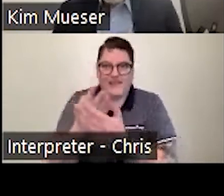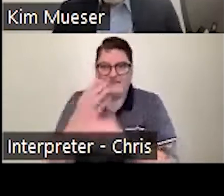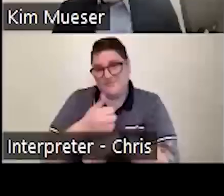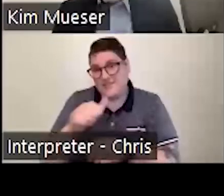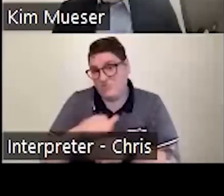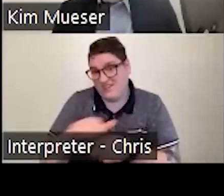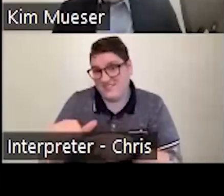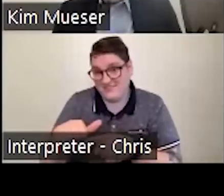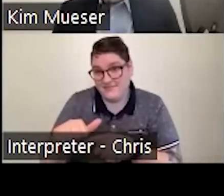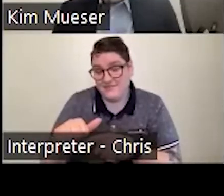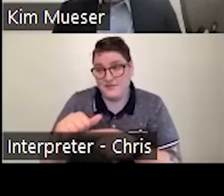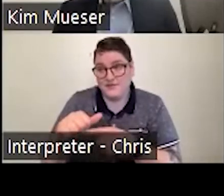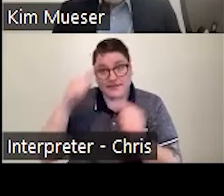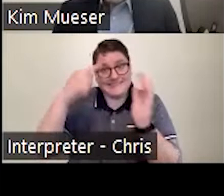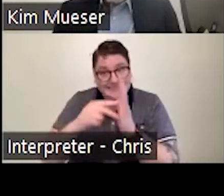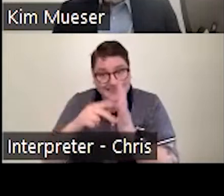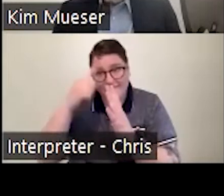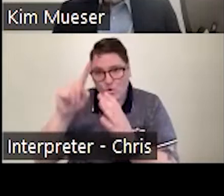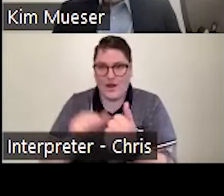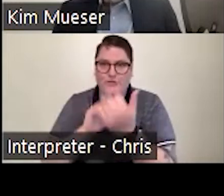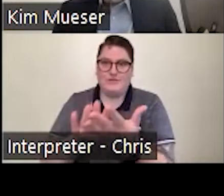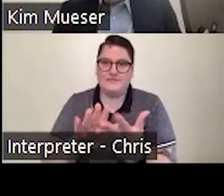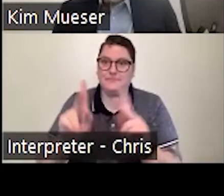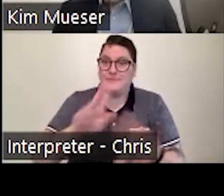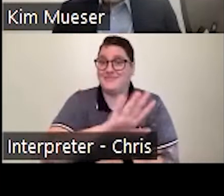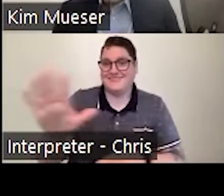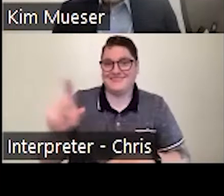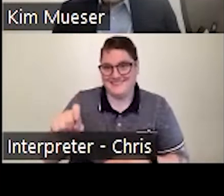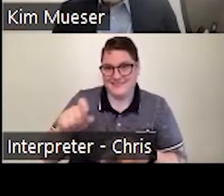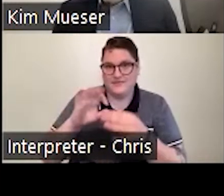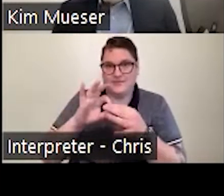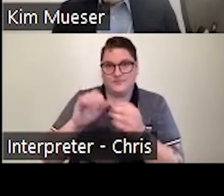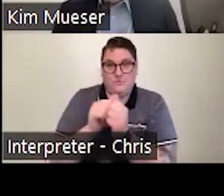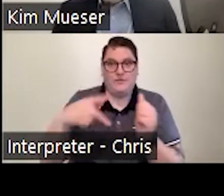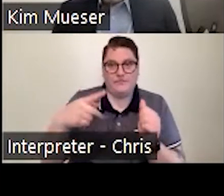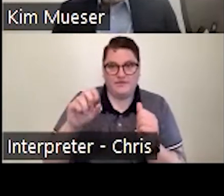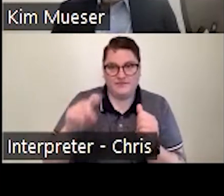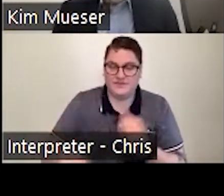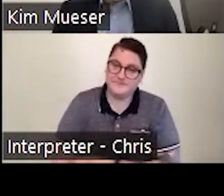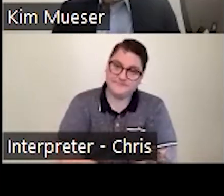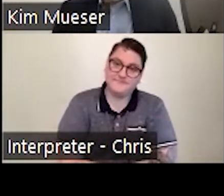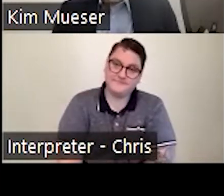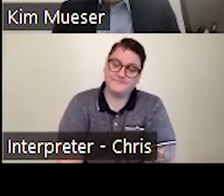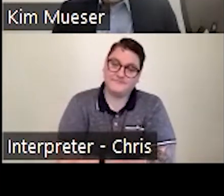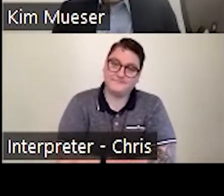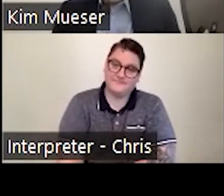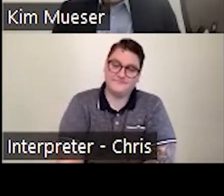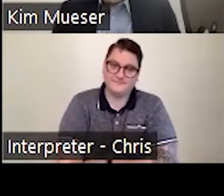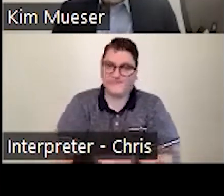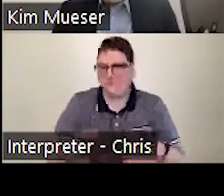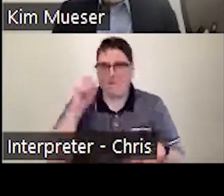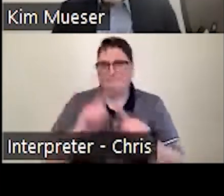practices for addressing the needs of people with post-traumatic stress disorder coming from a variety of different